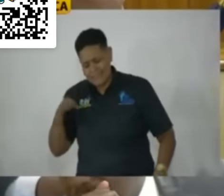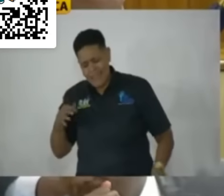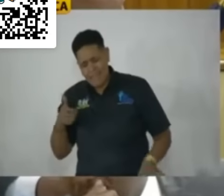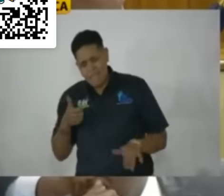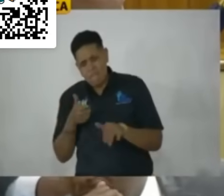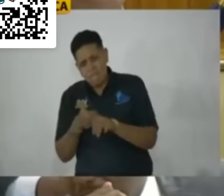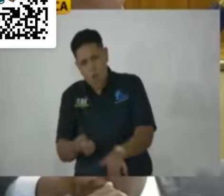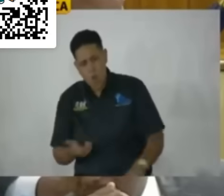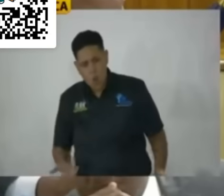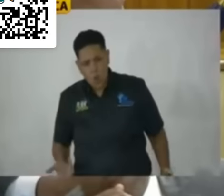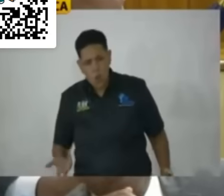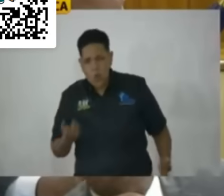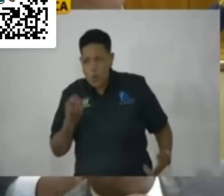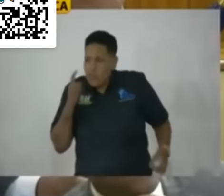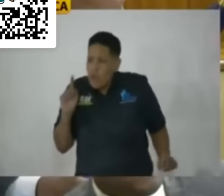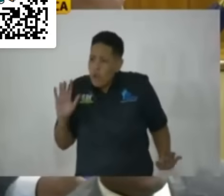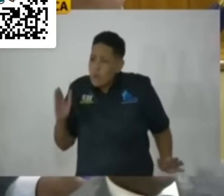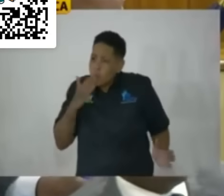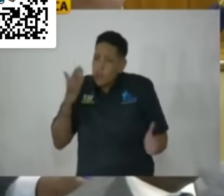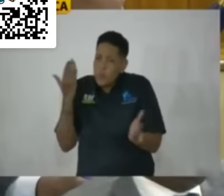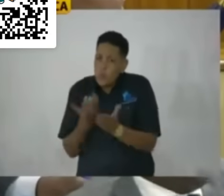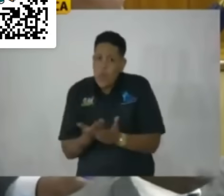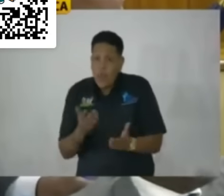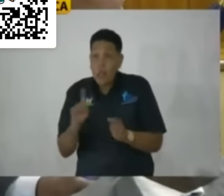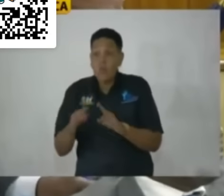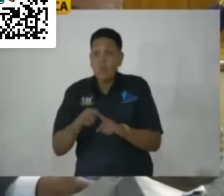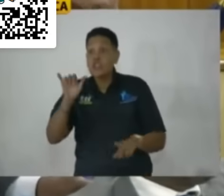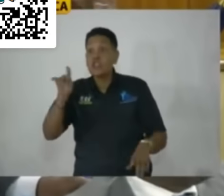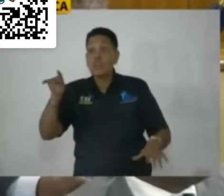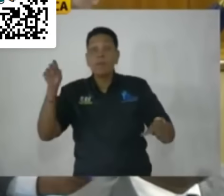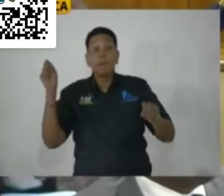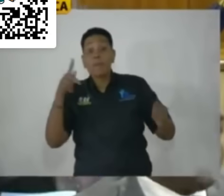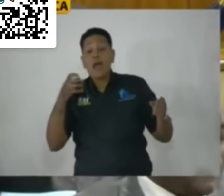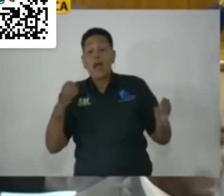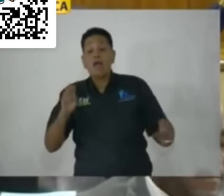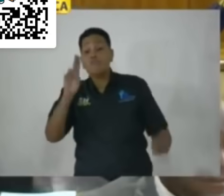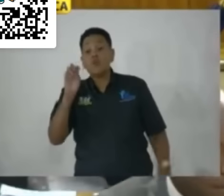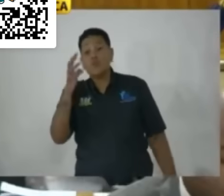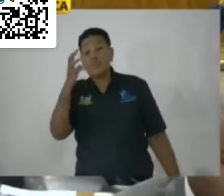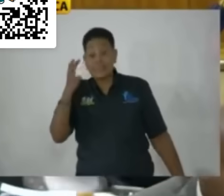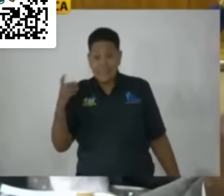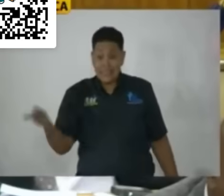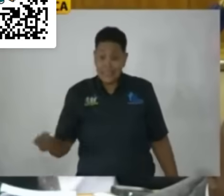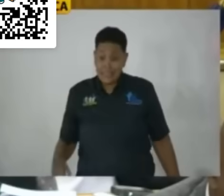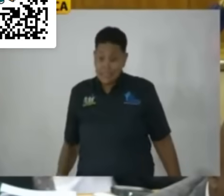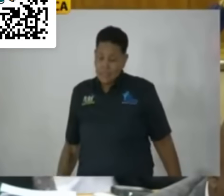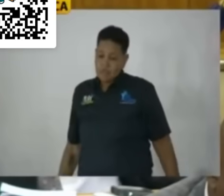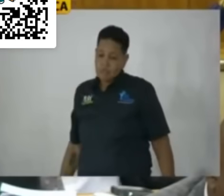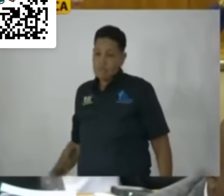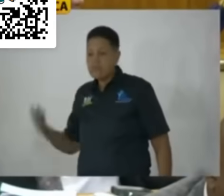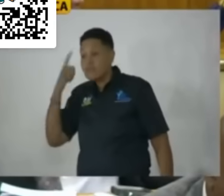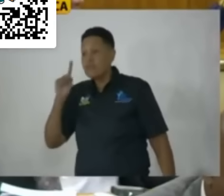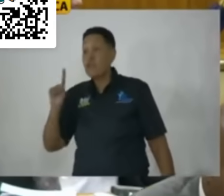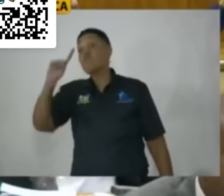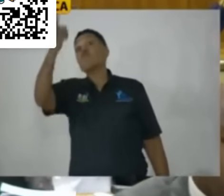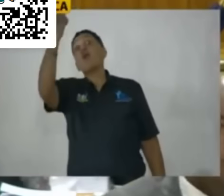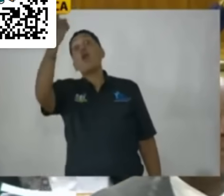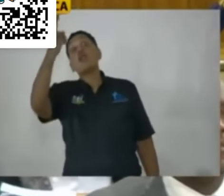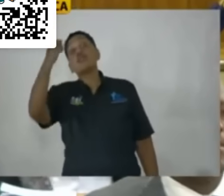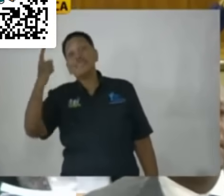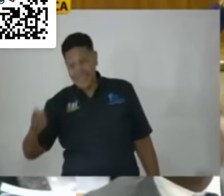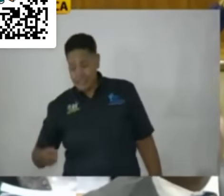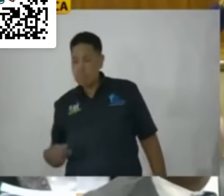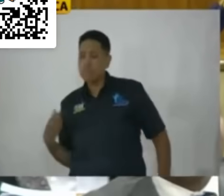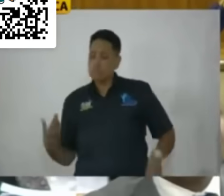worked well. When the Jamaica Labour Party was returned to office in 2016, for that first term,